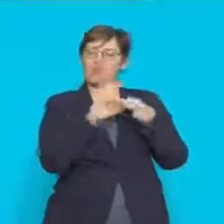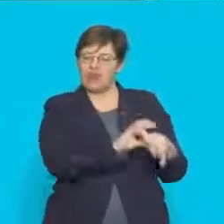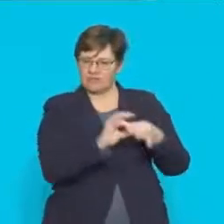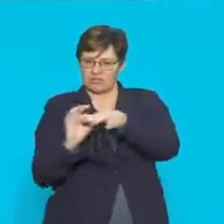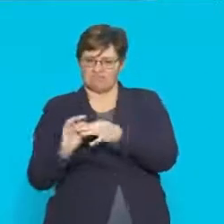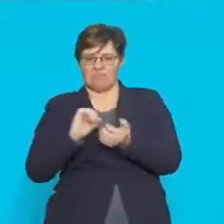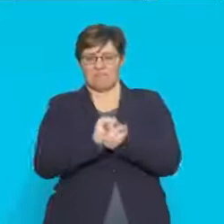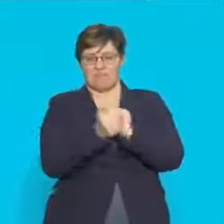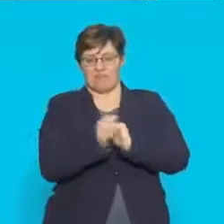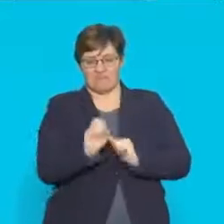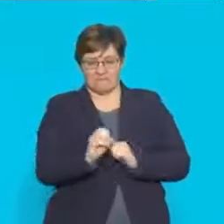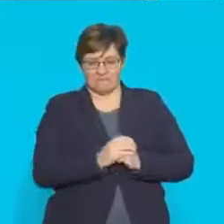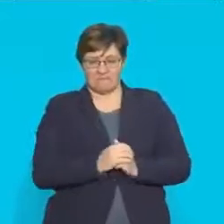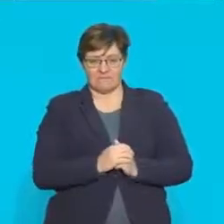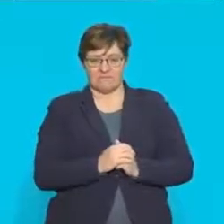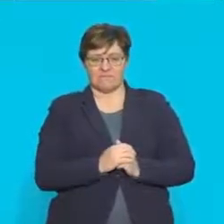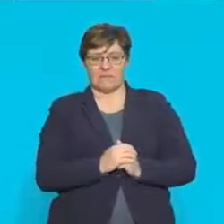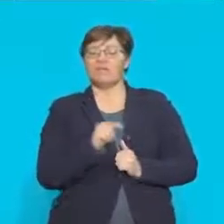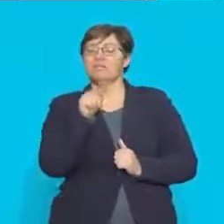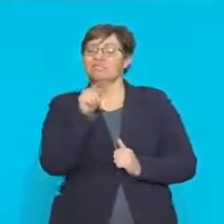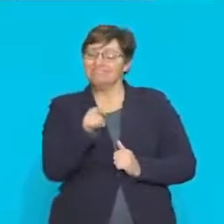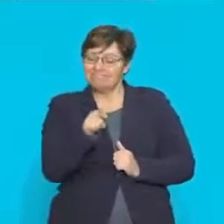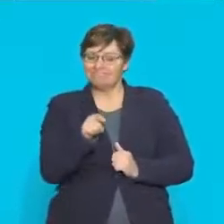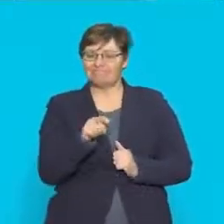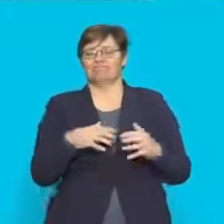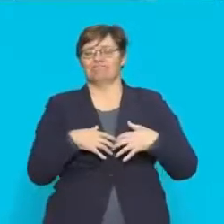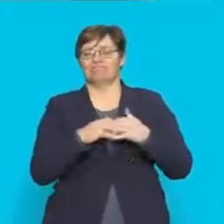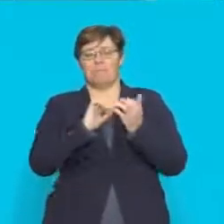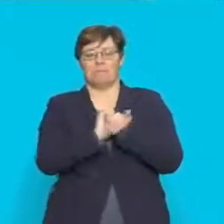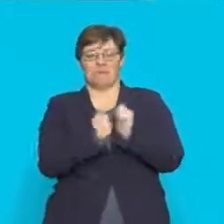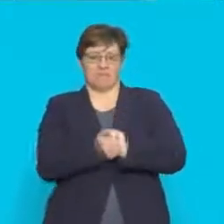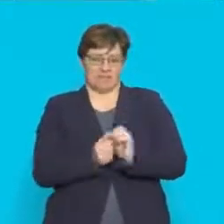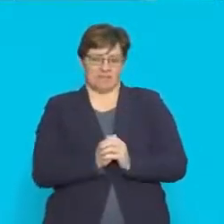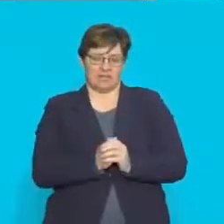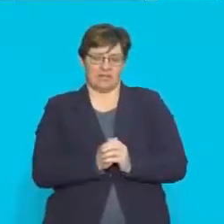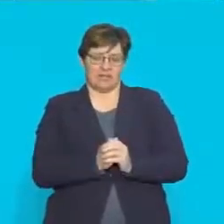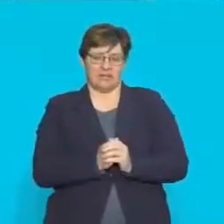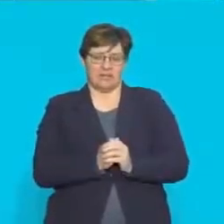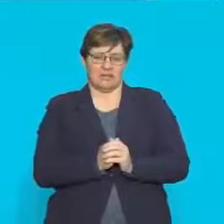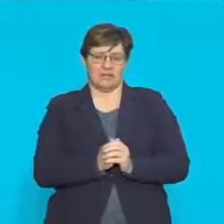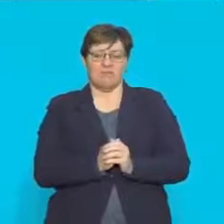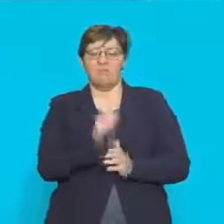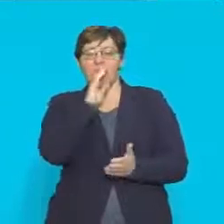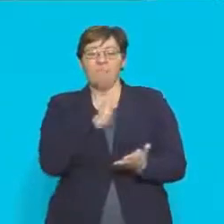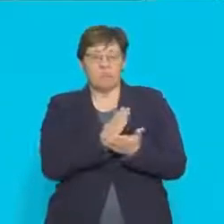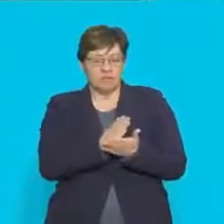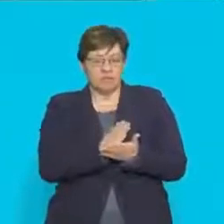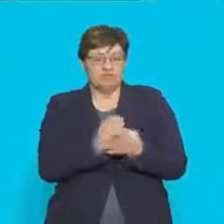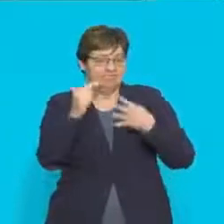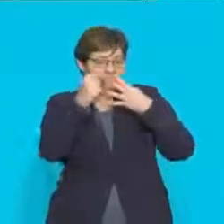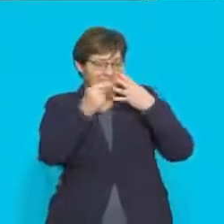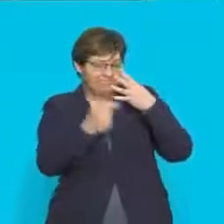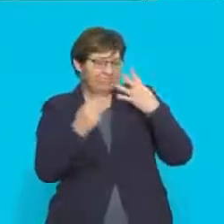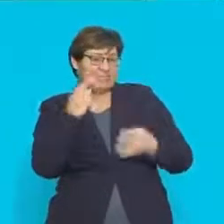of mathematics, right? So that's what makes maths, the whole entirety of maths. I promise you, although it has all these